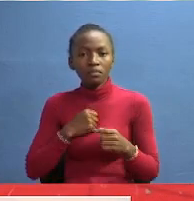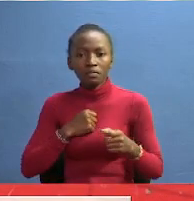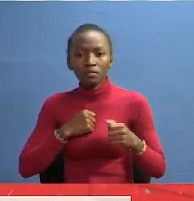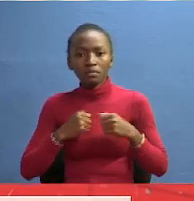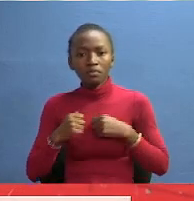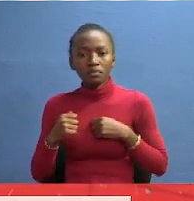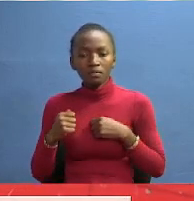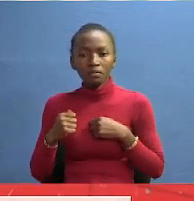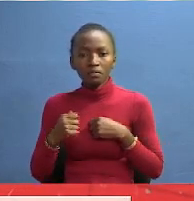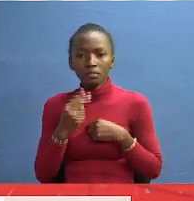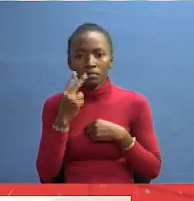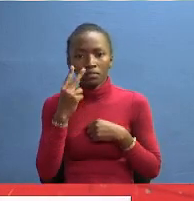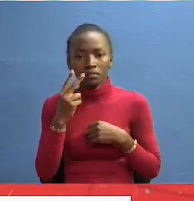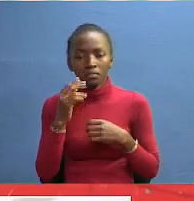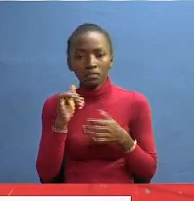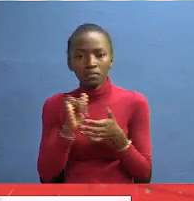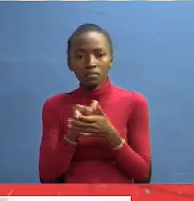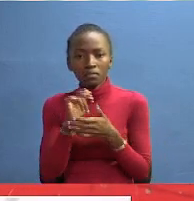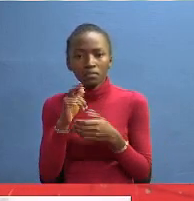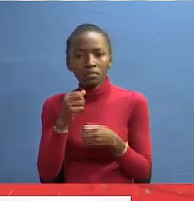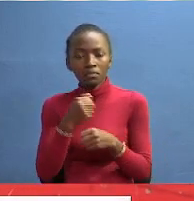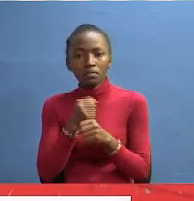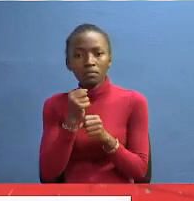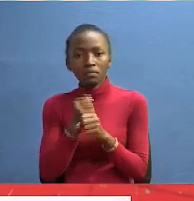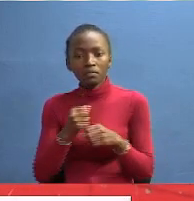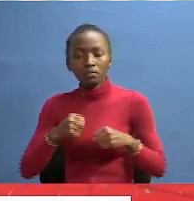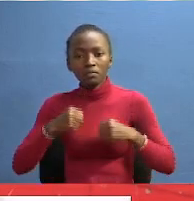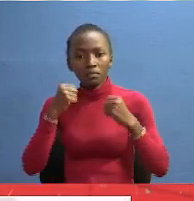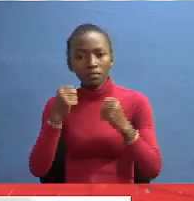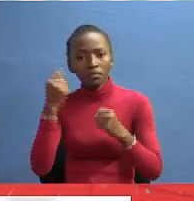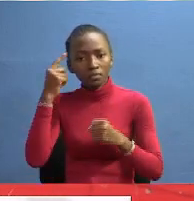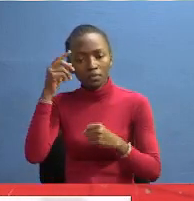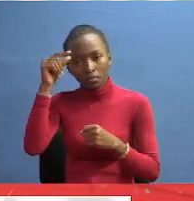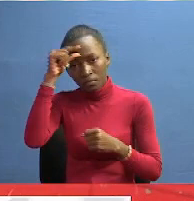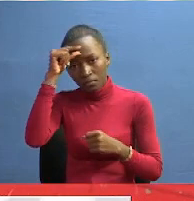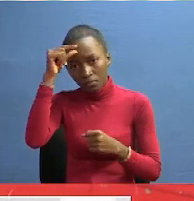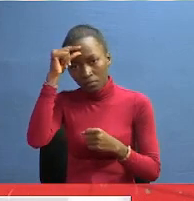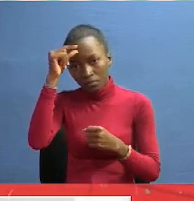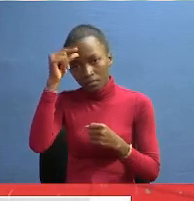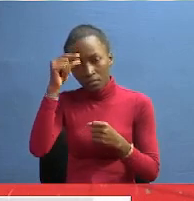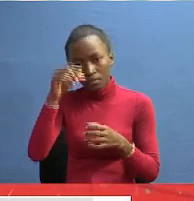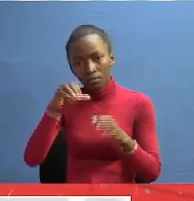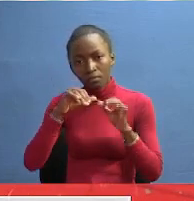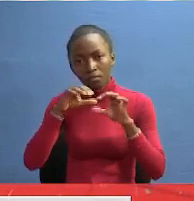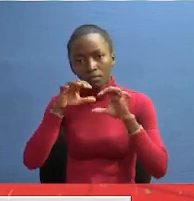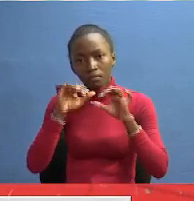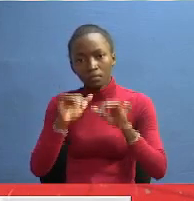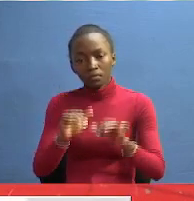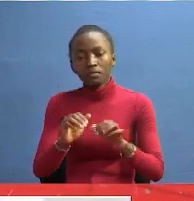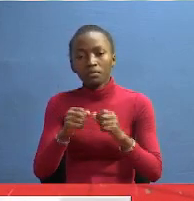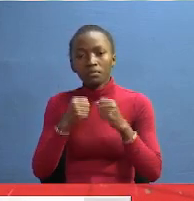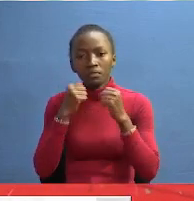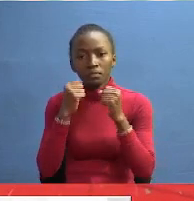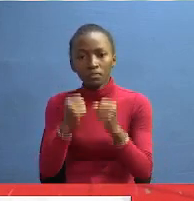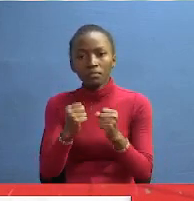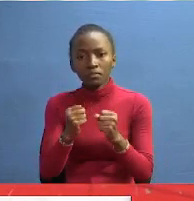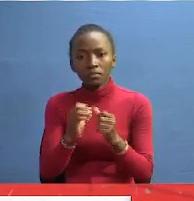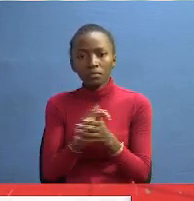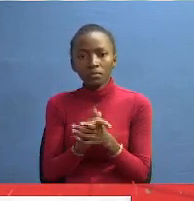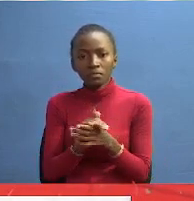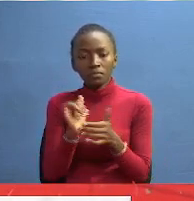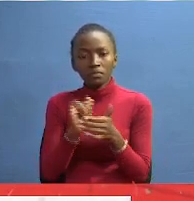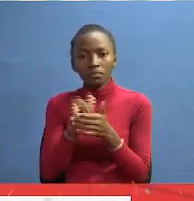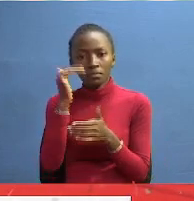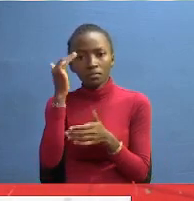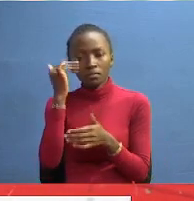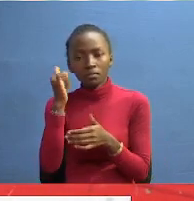that they are the ones who are really making it difficult for the government army to stand. That explains that Rwanda cannot be far